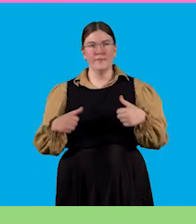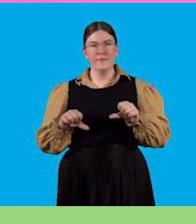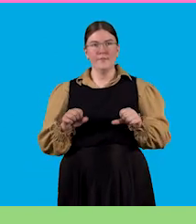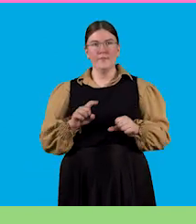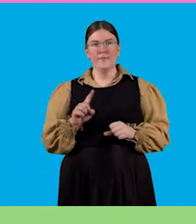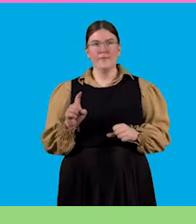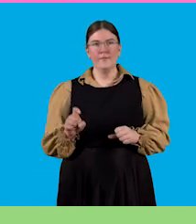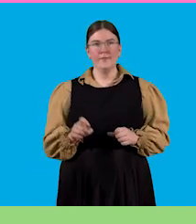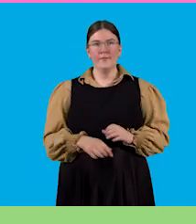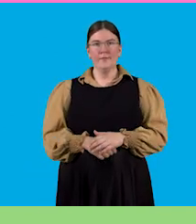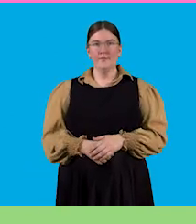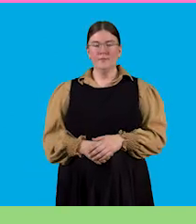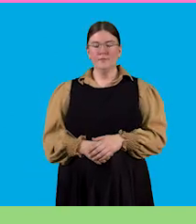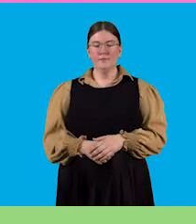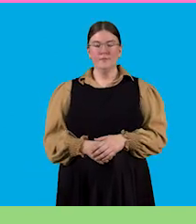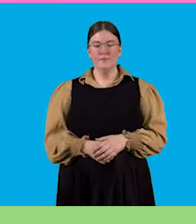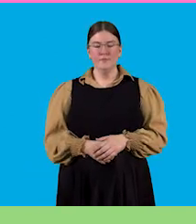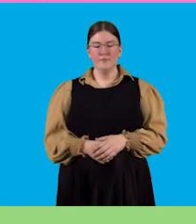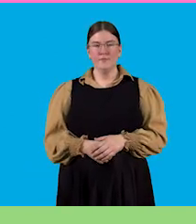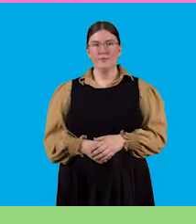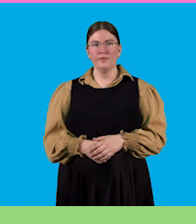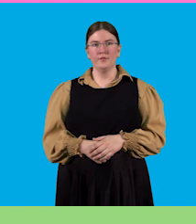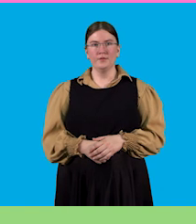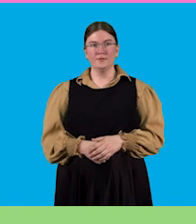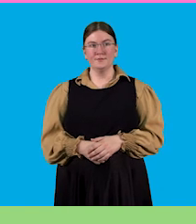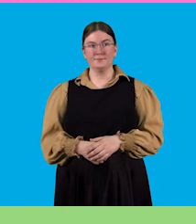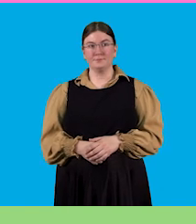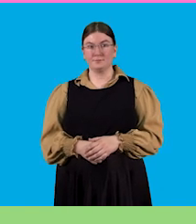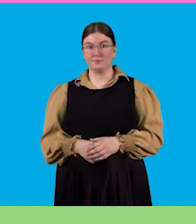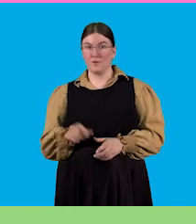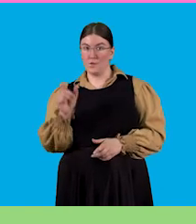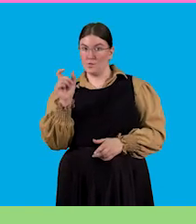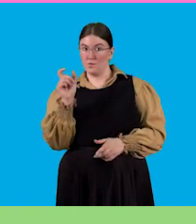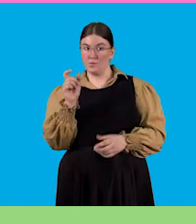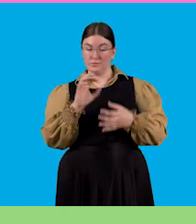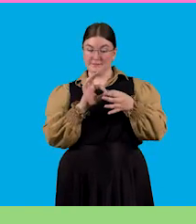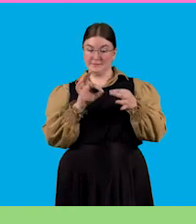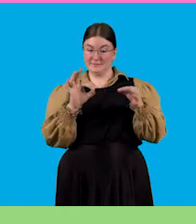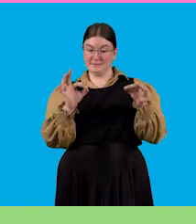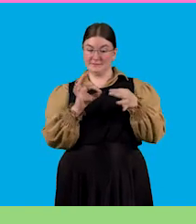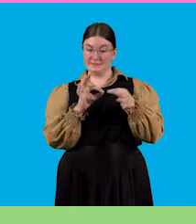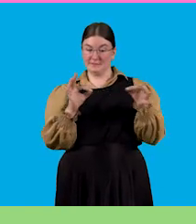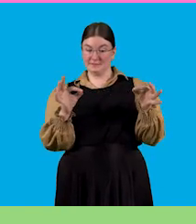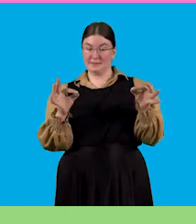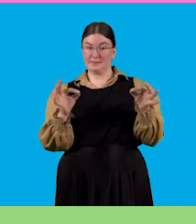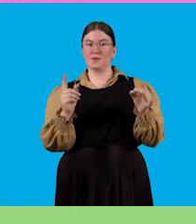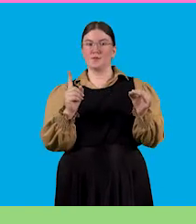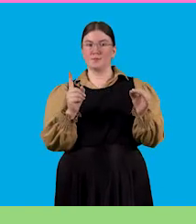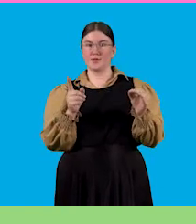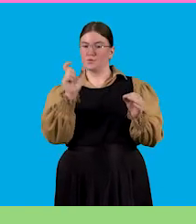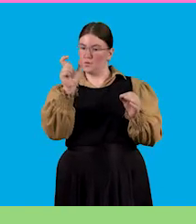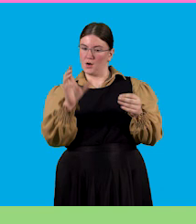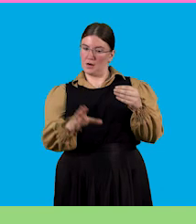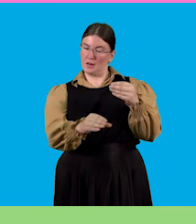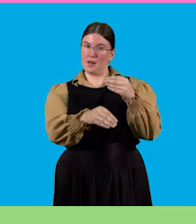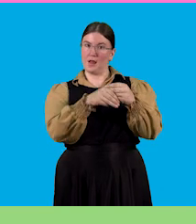Okay, next question. The instruction says complete the statements below by choosing the correct word